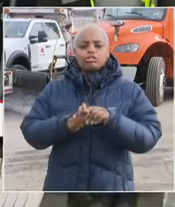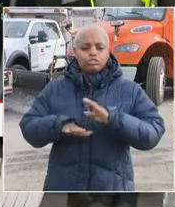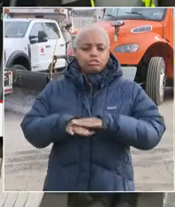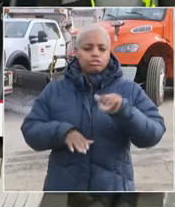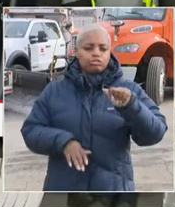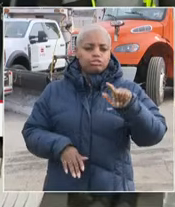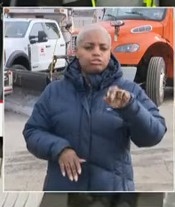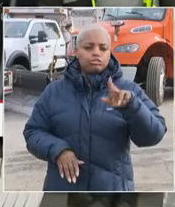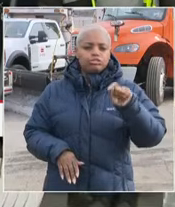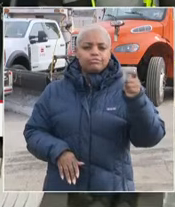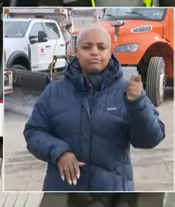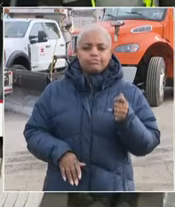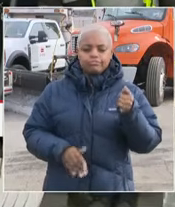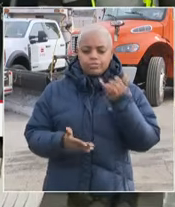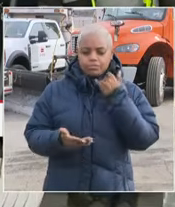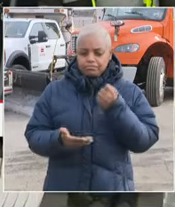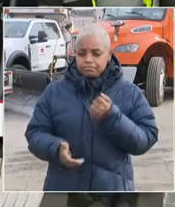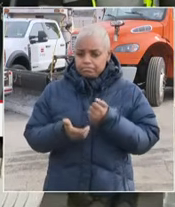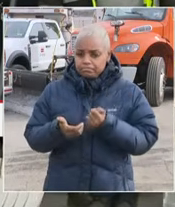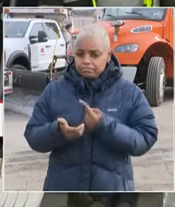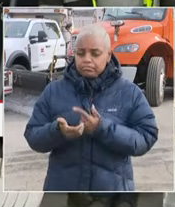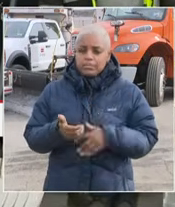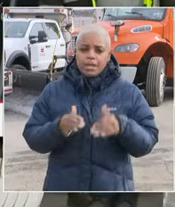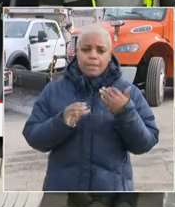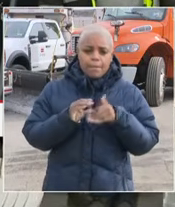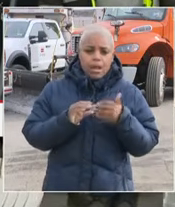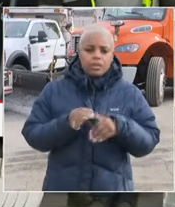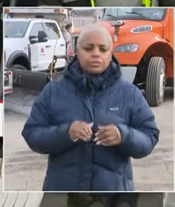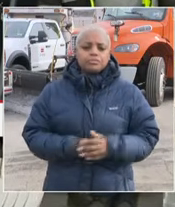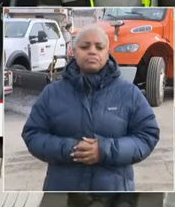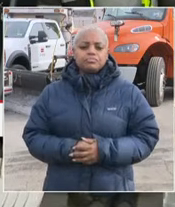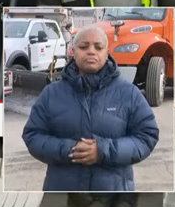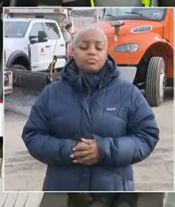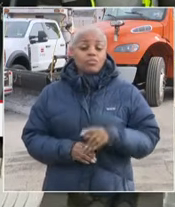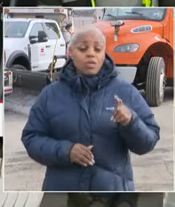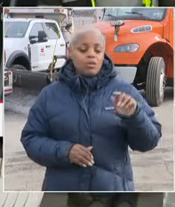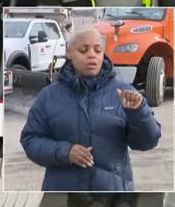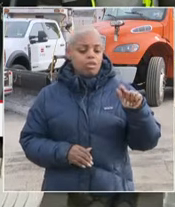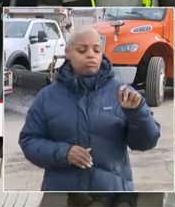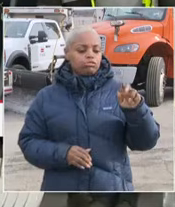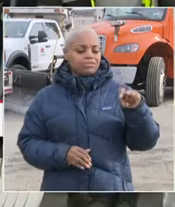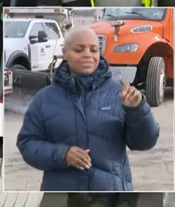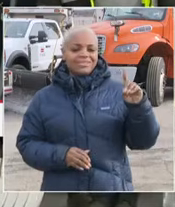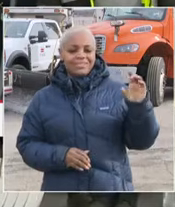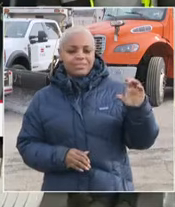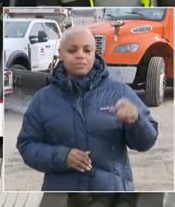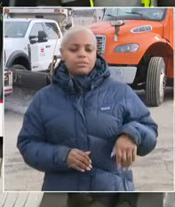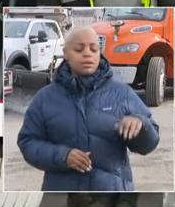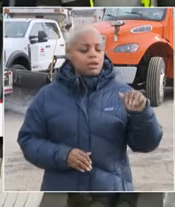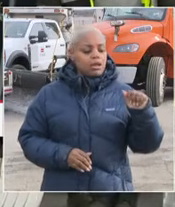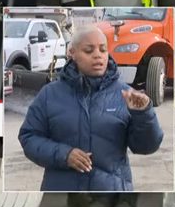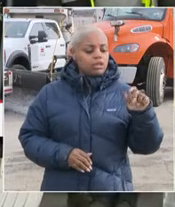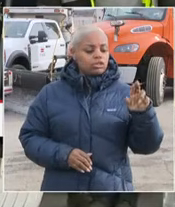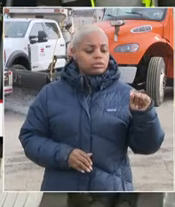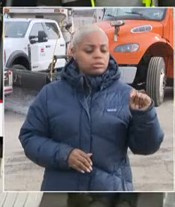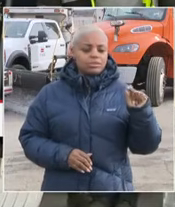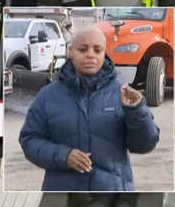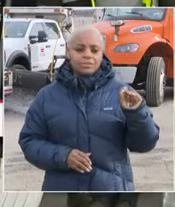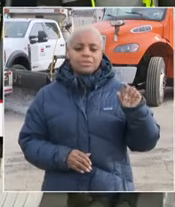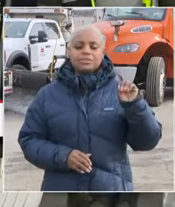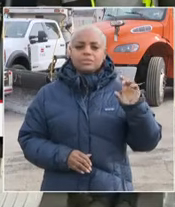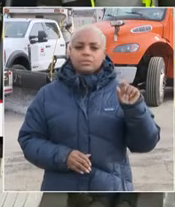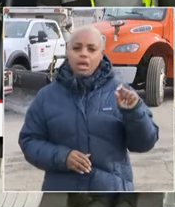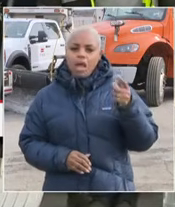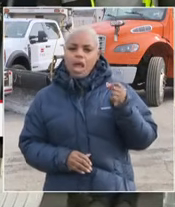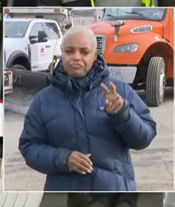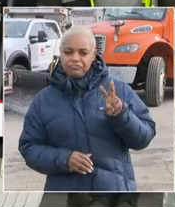And once you're signed up, you will get updates directly to your phone. And once we